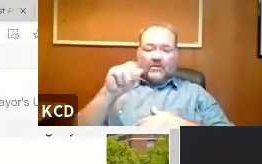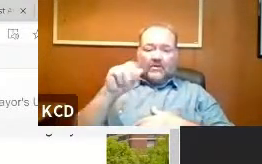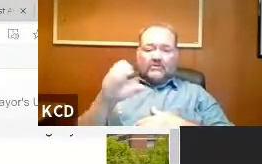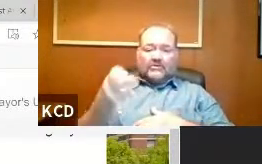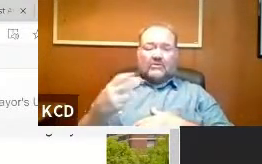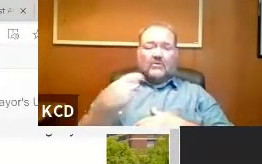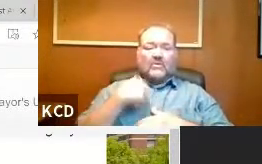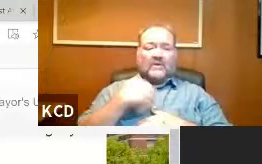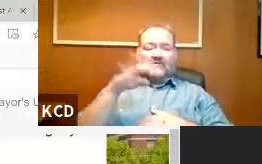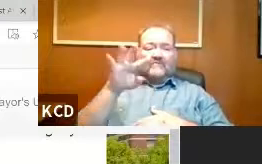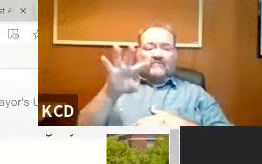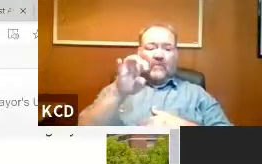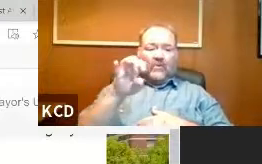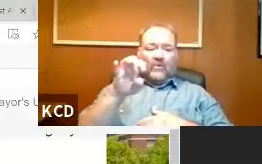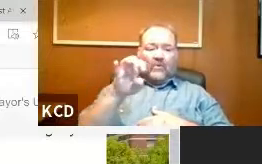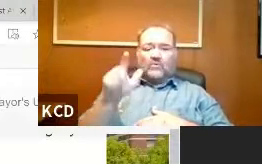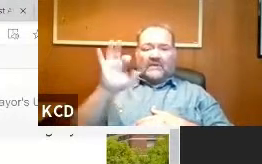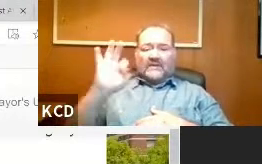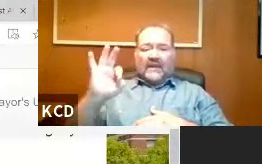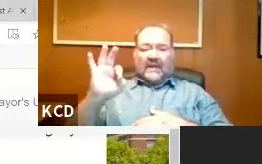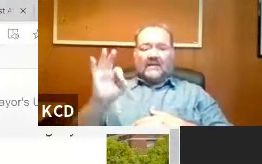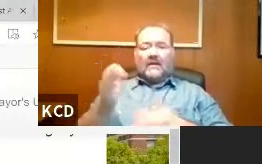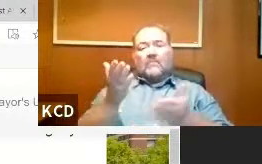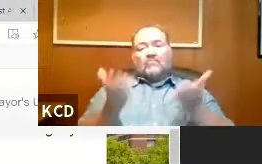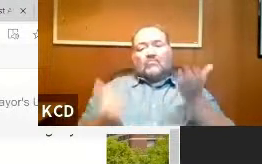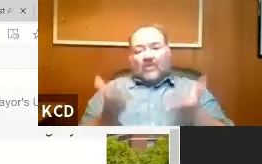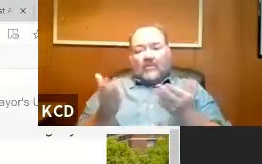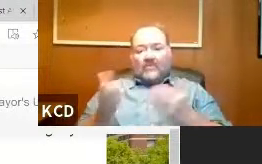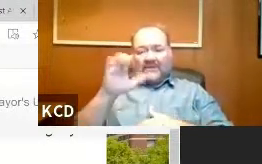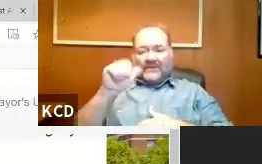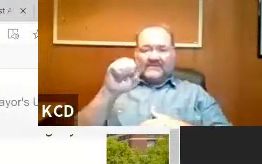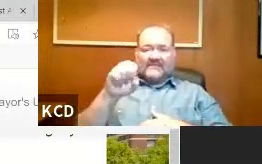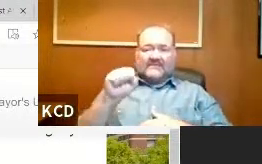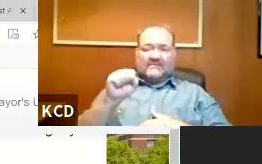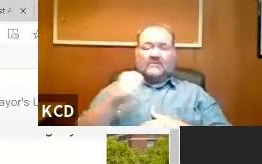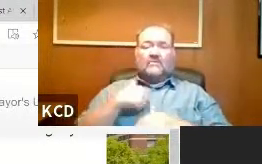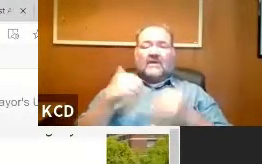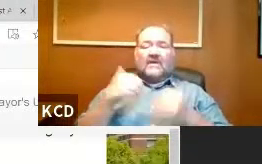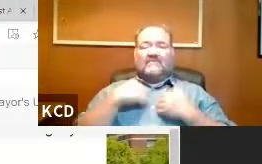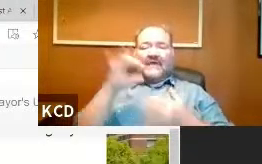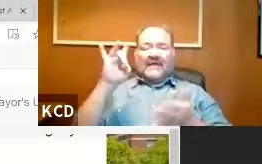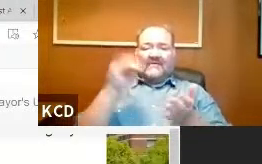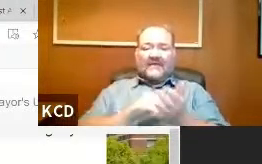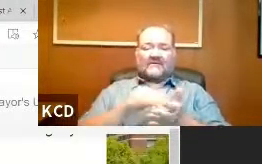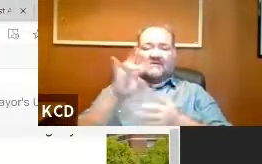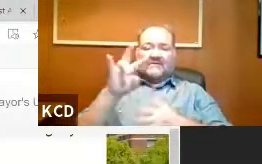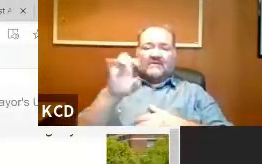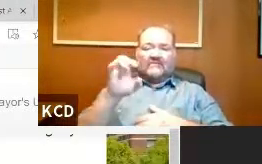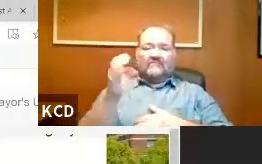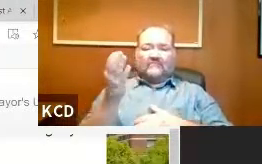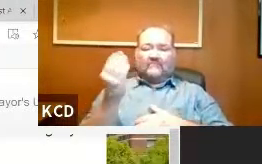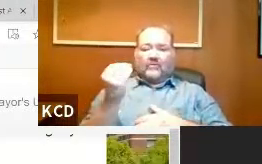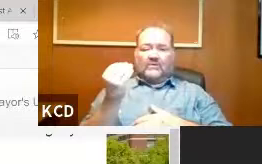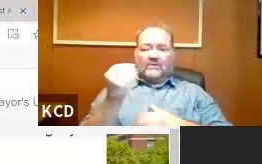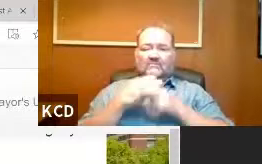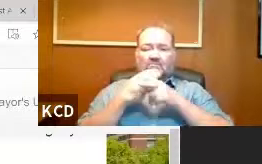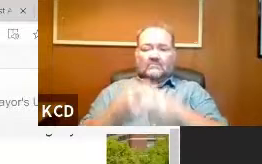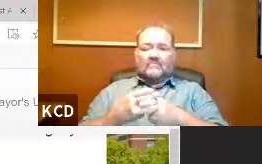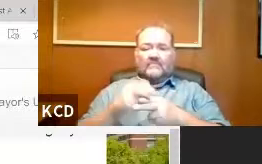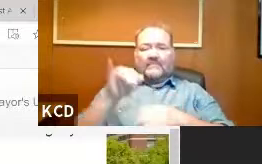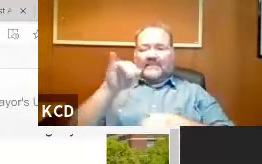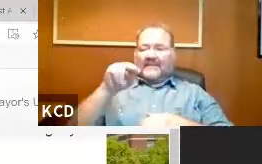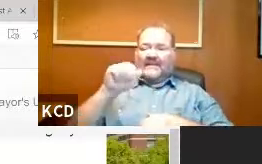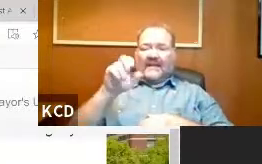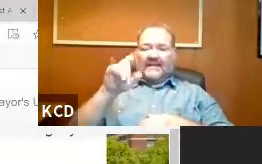have 429 probable cases. We have 8,714 of our cases are considered inactive,